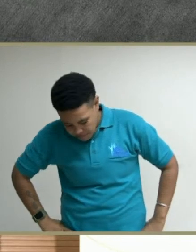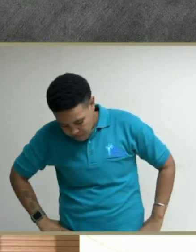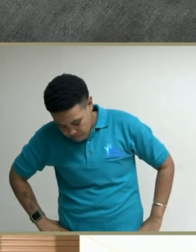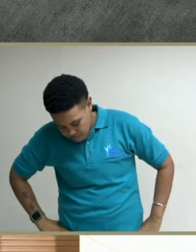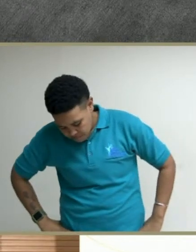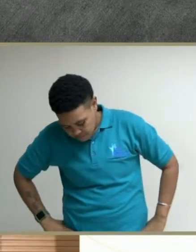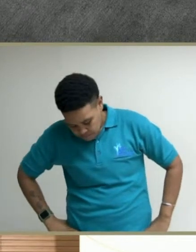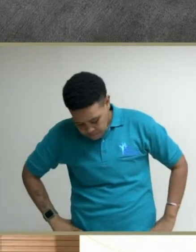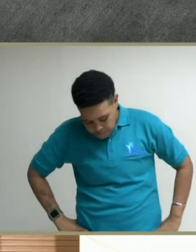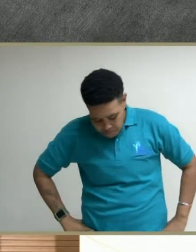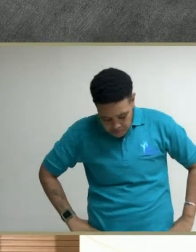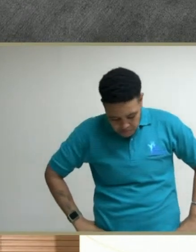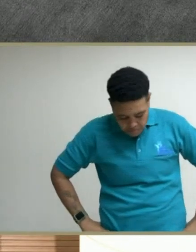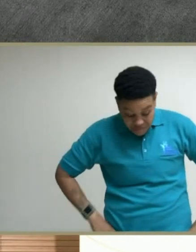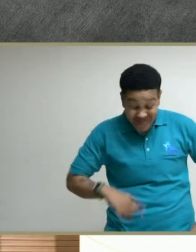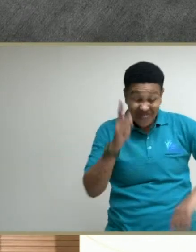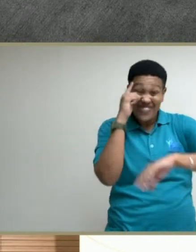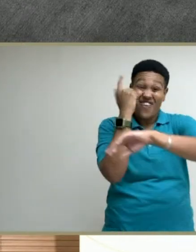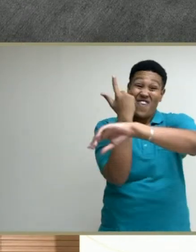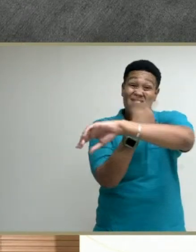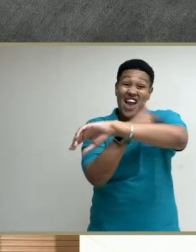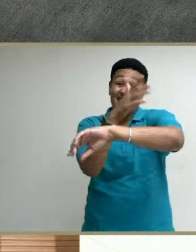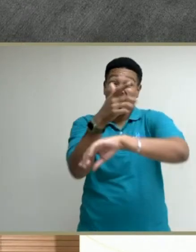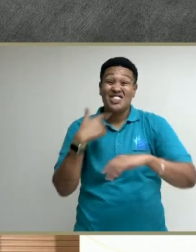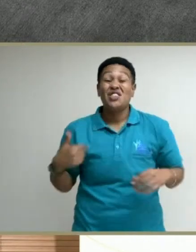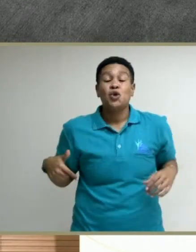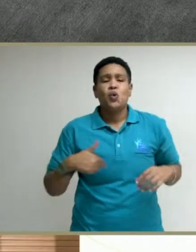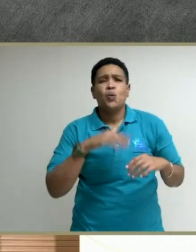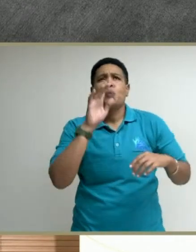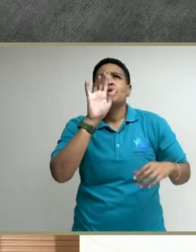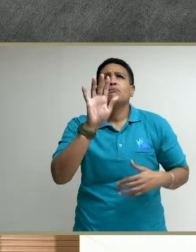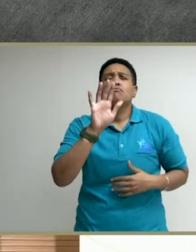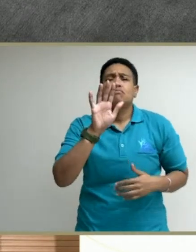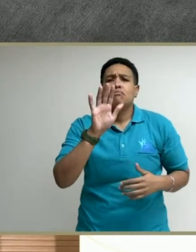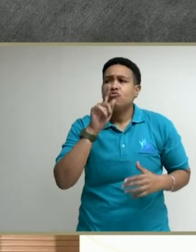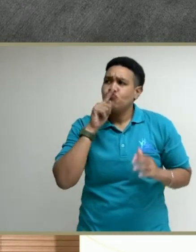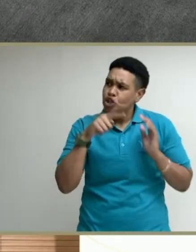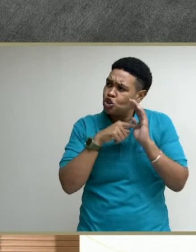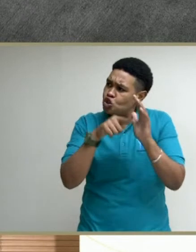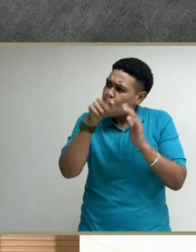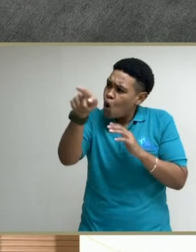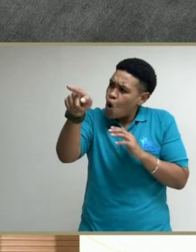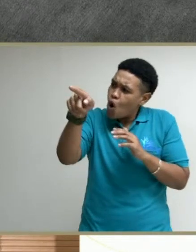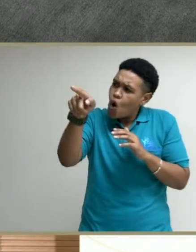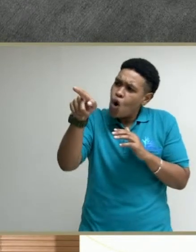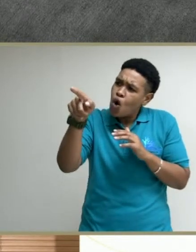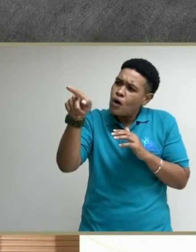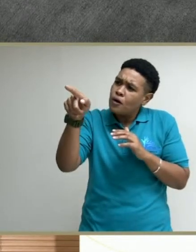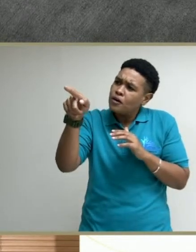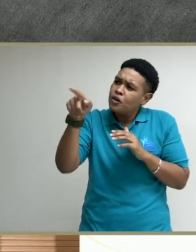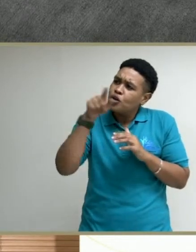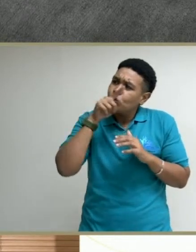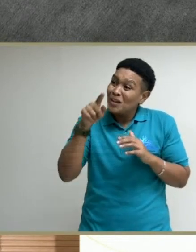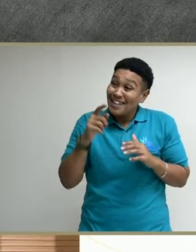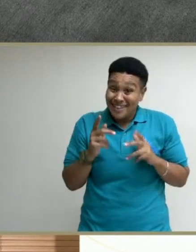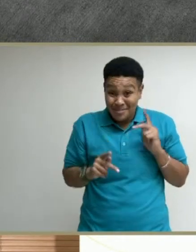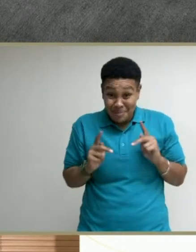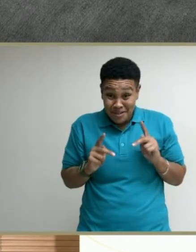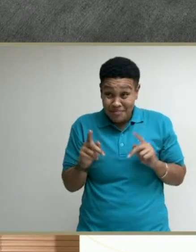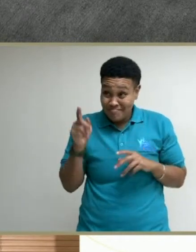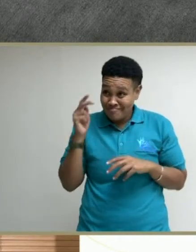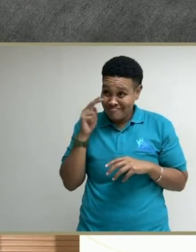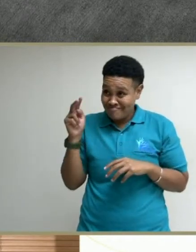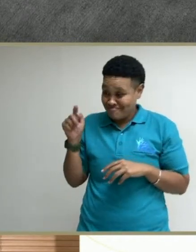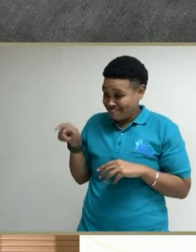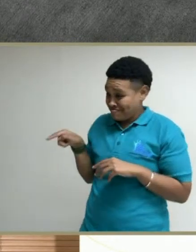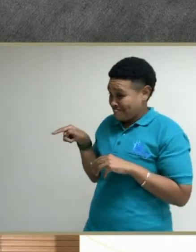In terms of vaccination, this would show us that the take-up rates in terms of the